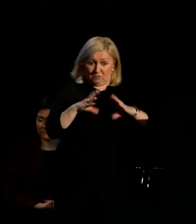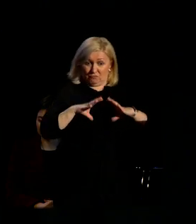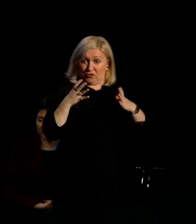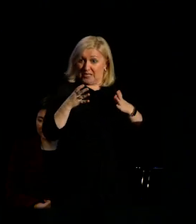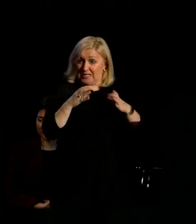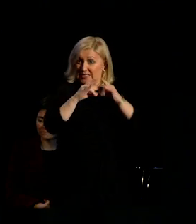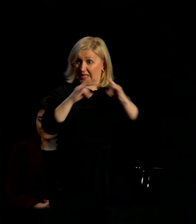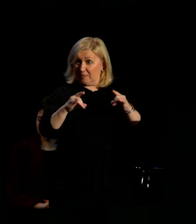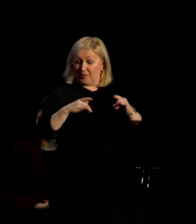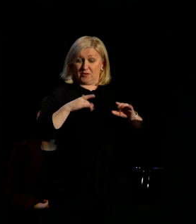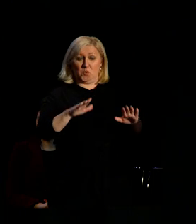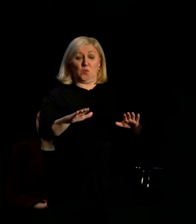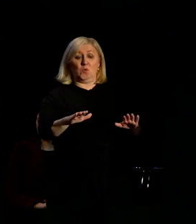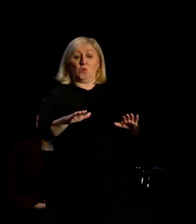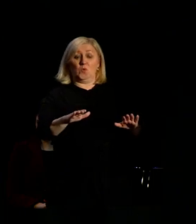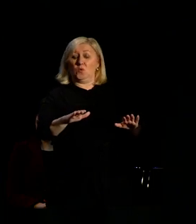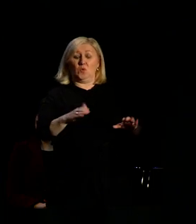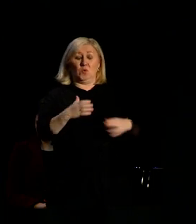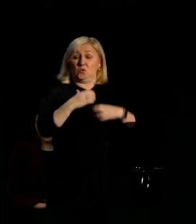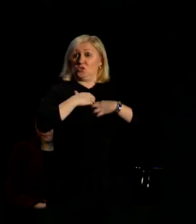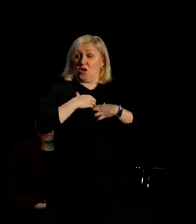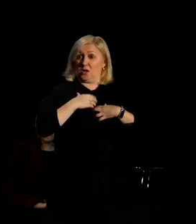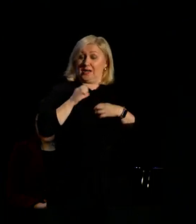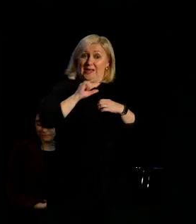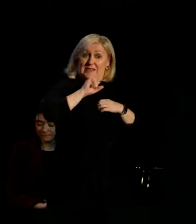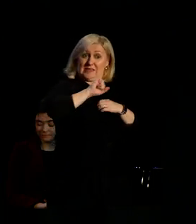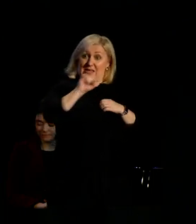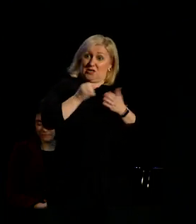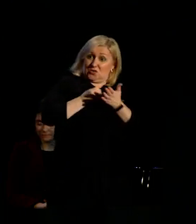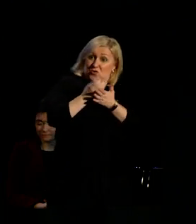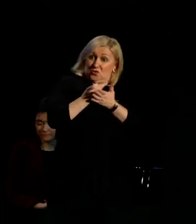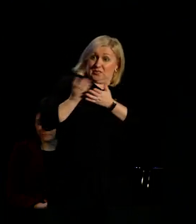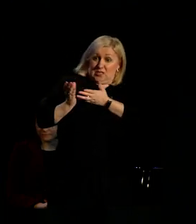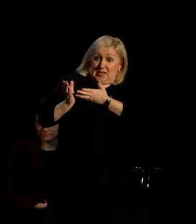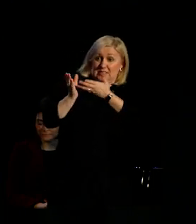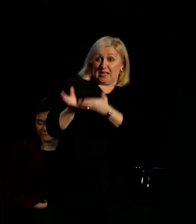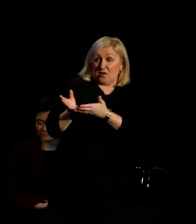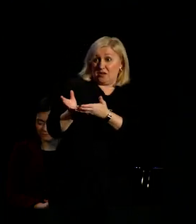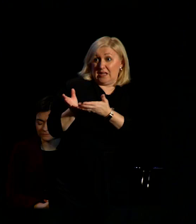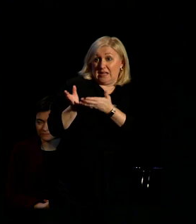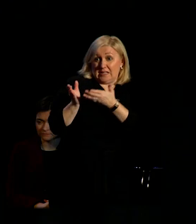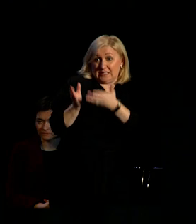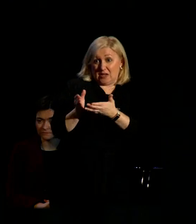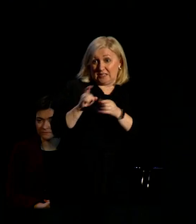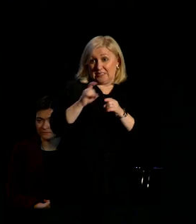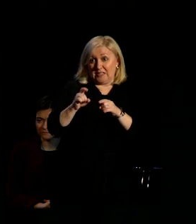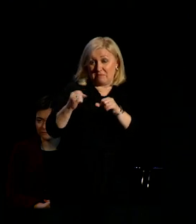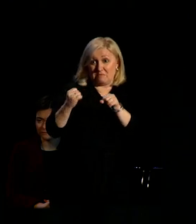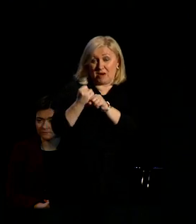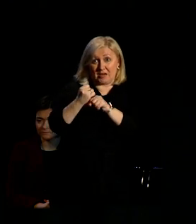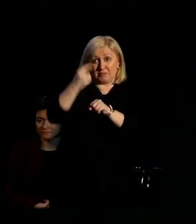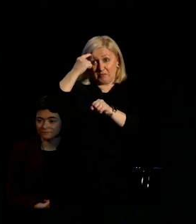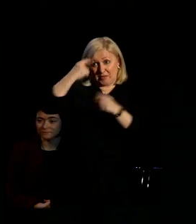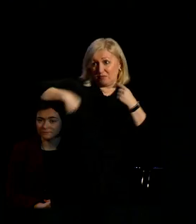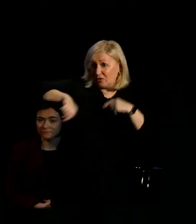has reverberated through the decades so hauntingly, for let us never forget that so little time separates us